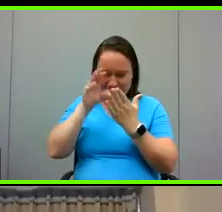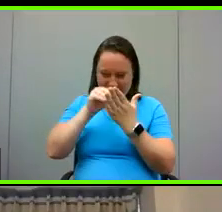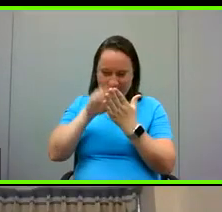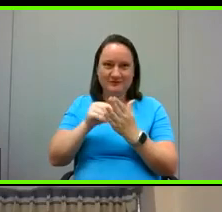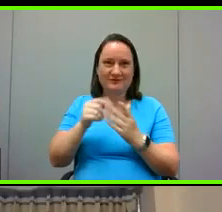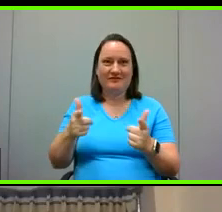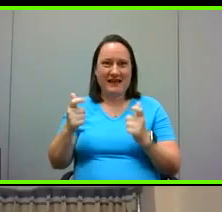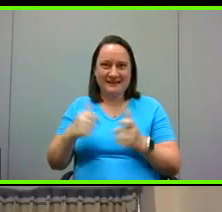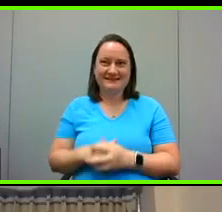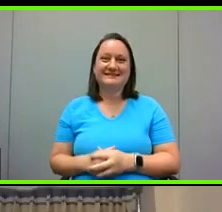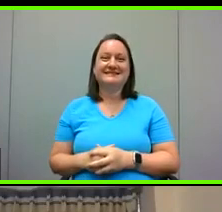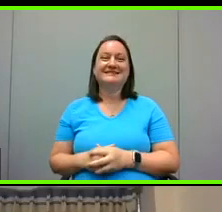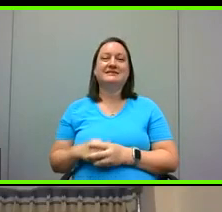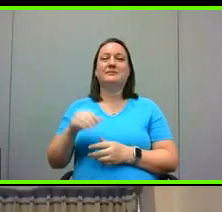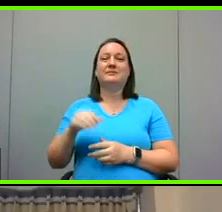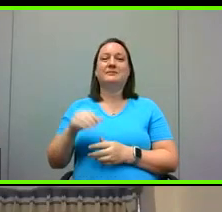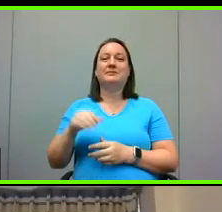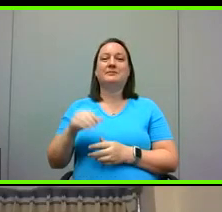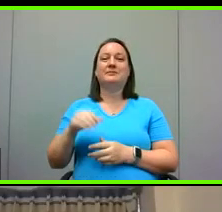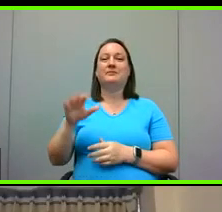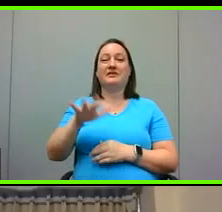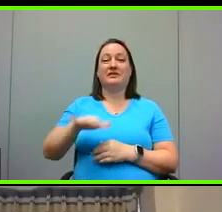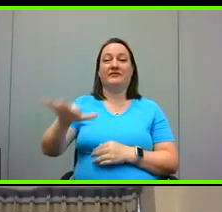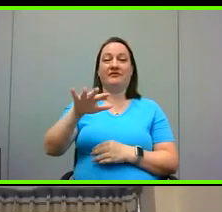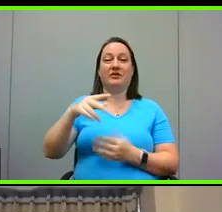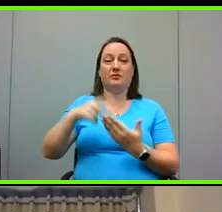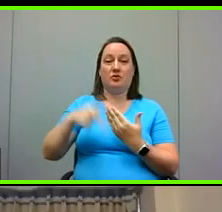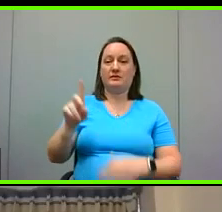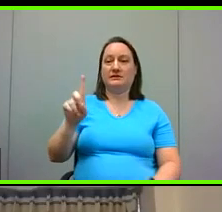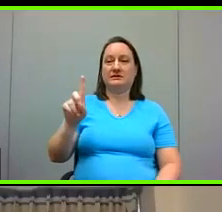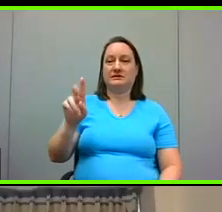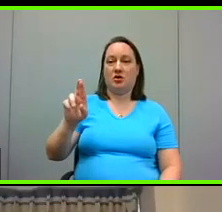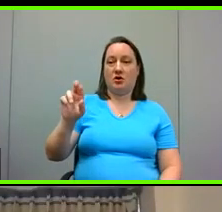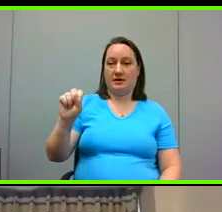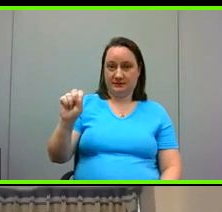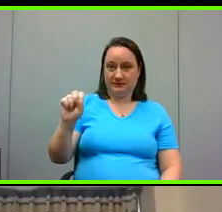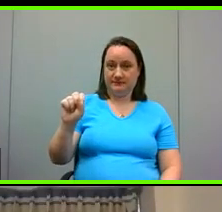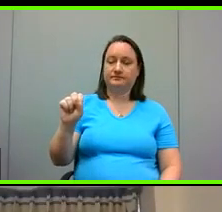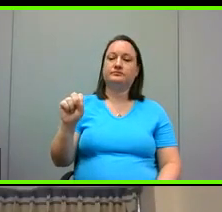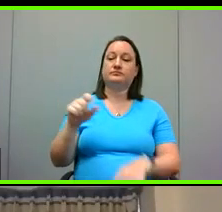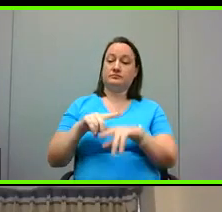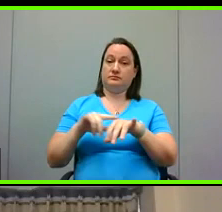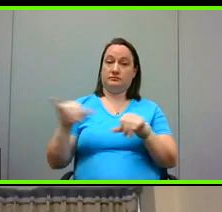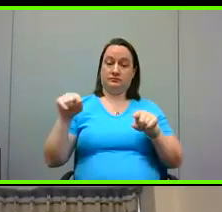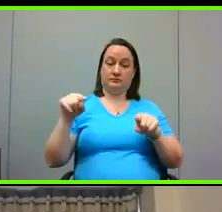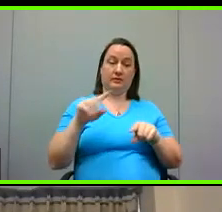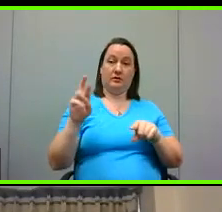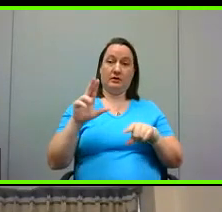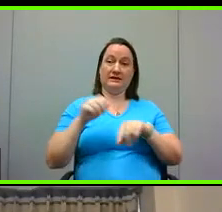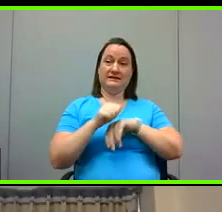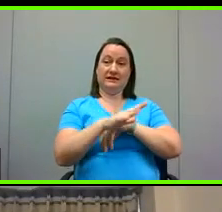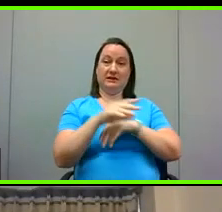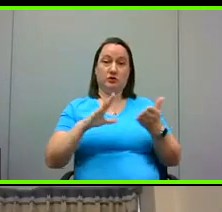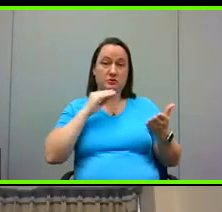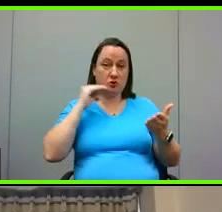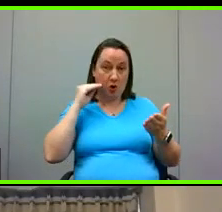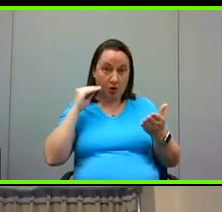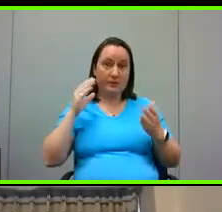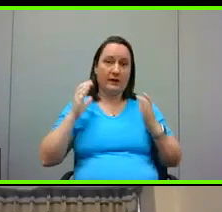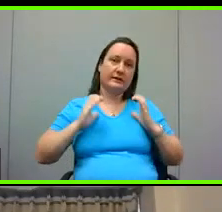program, DRS, we actually, around the same time that Wilson sent the students home, or the clients home, students and